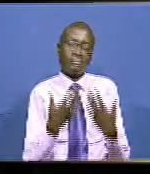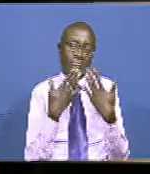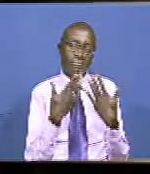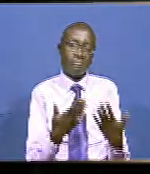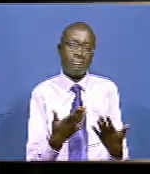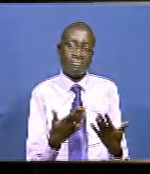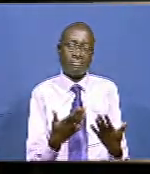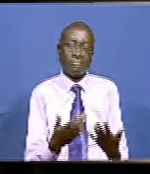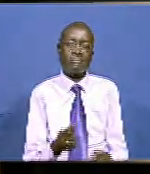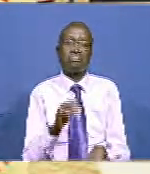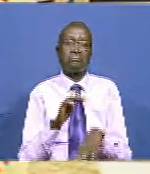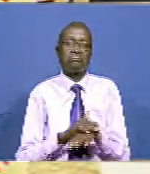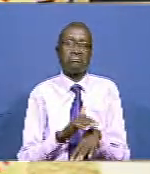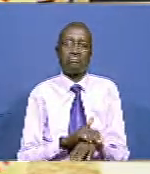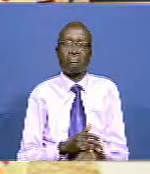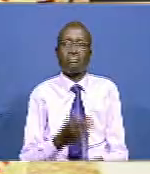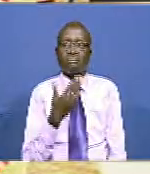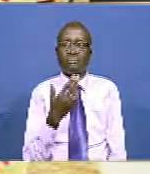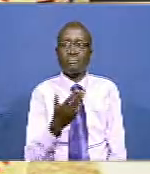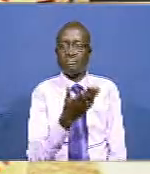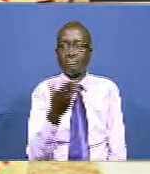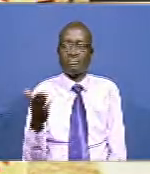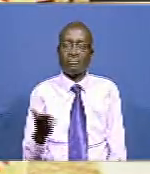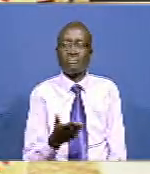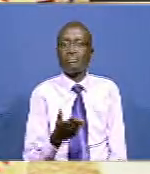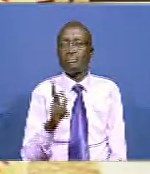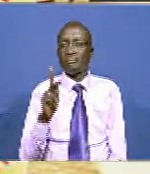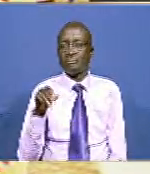was nice. Thank you on behalf of Kipchoge.